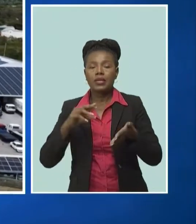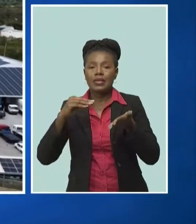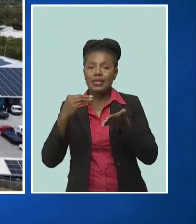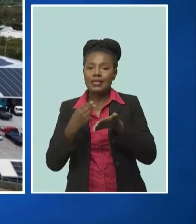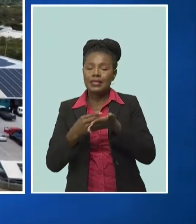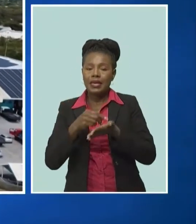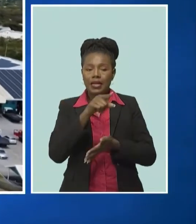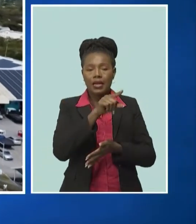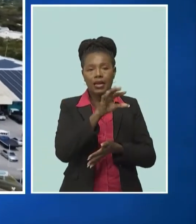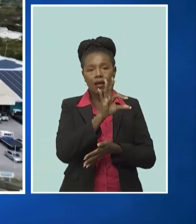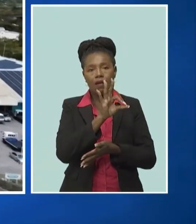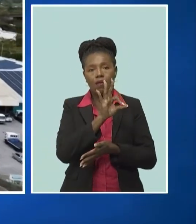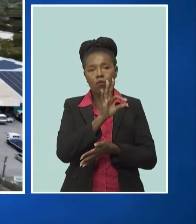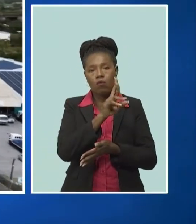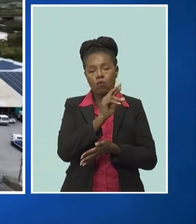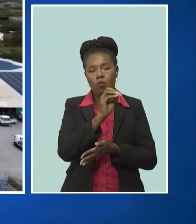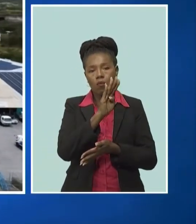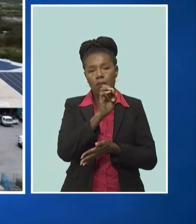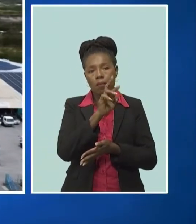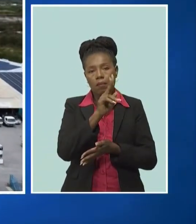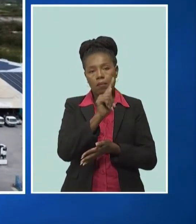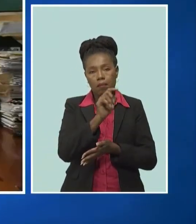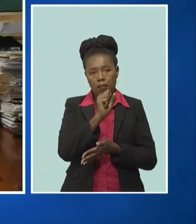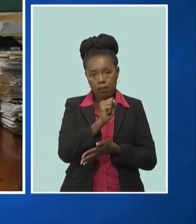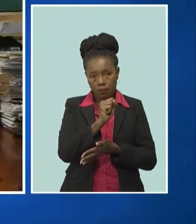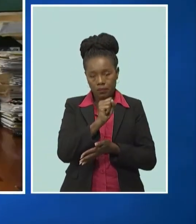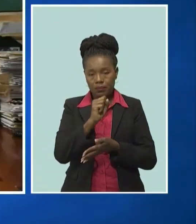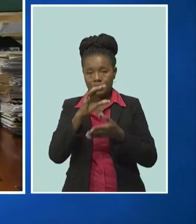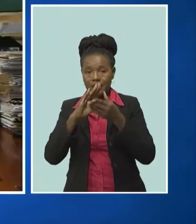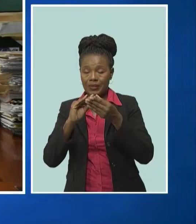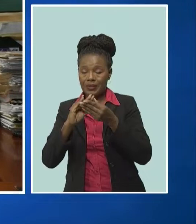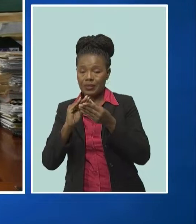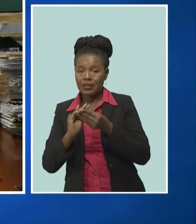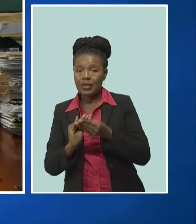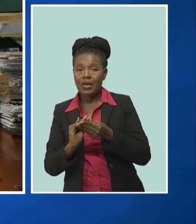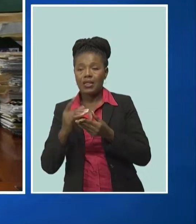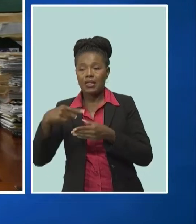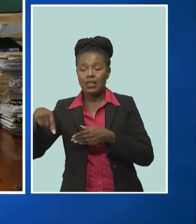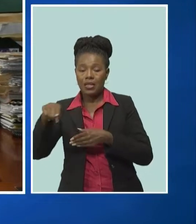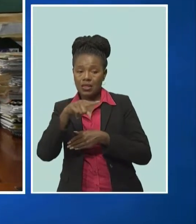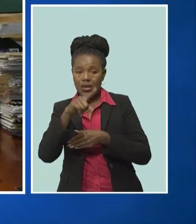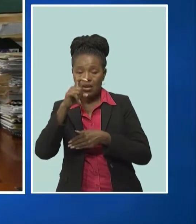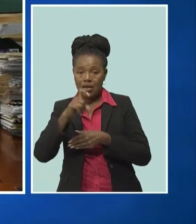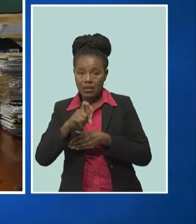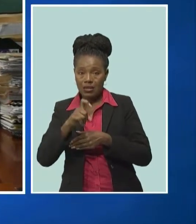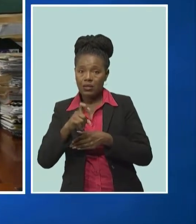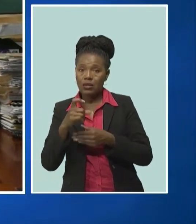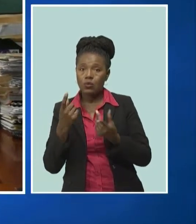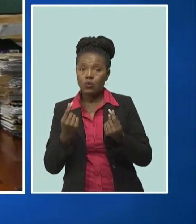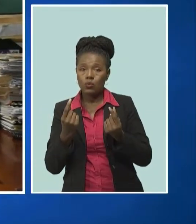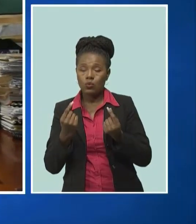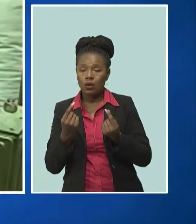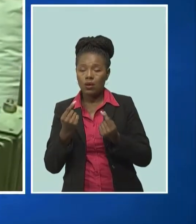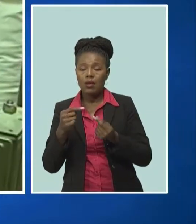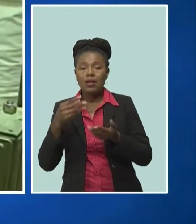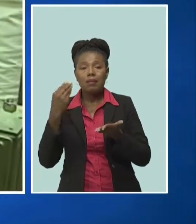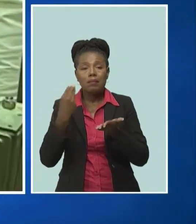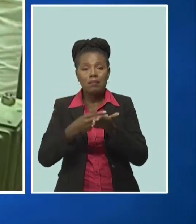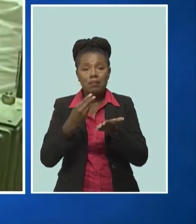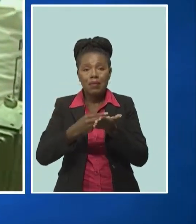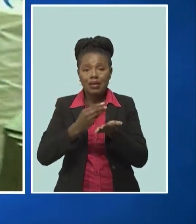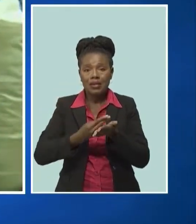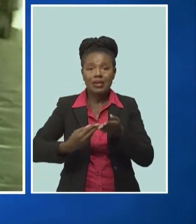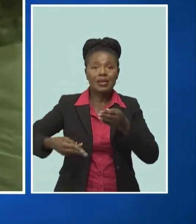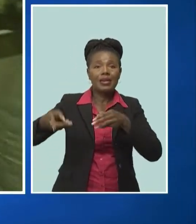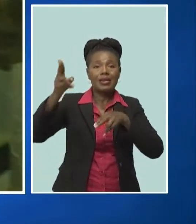from President of Barbados Agricultural Society, Henderson Williams, who says the company's plan to increase the price leaves